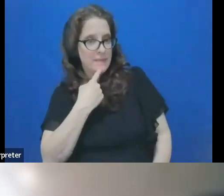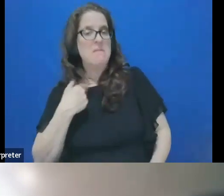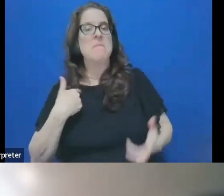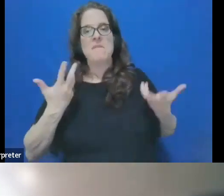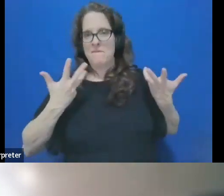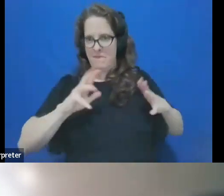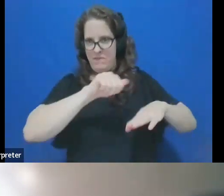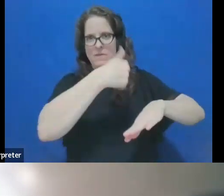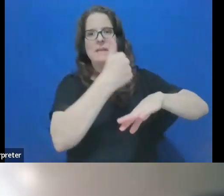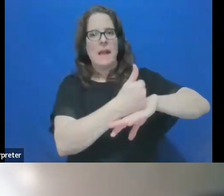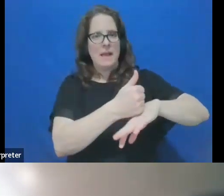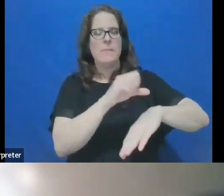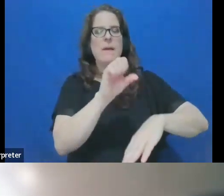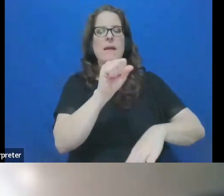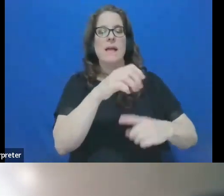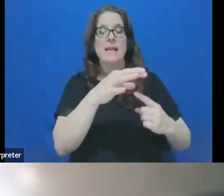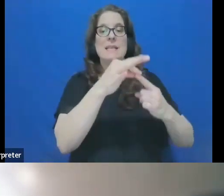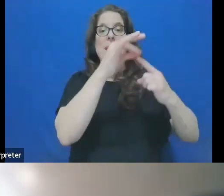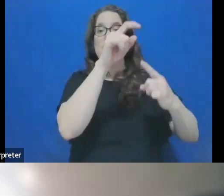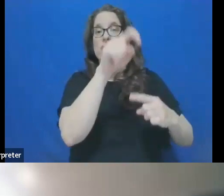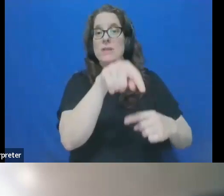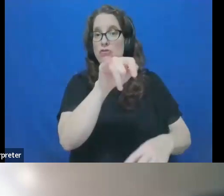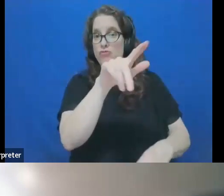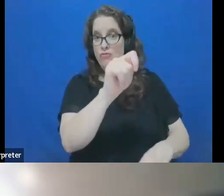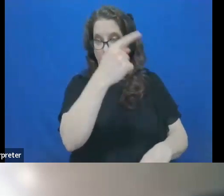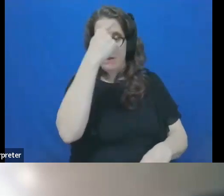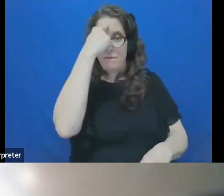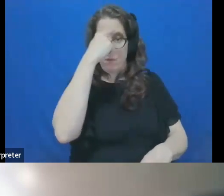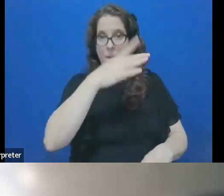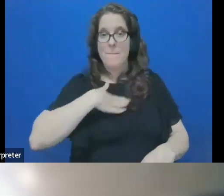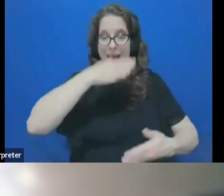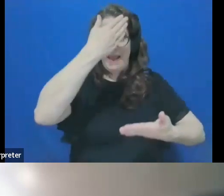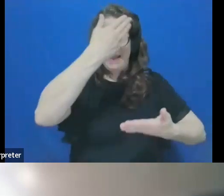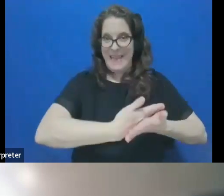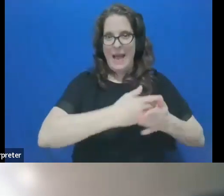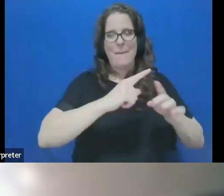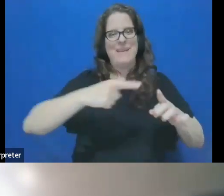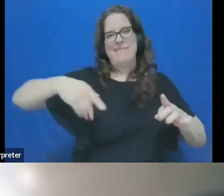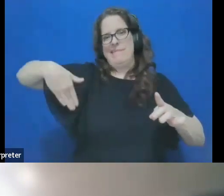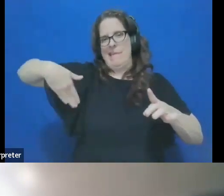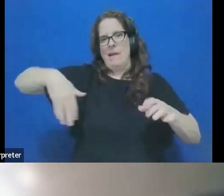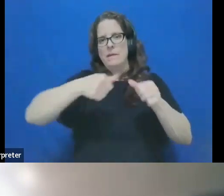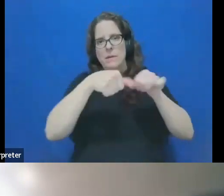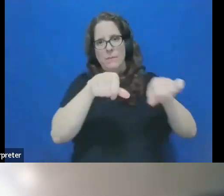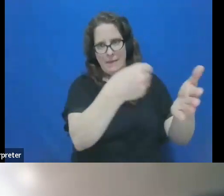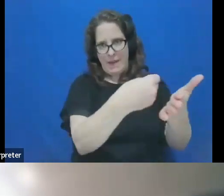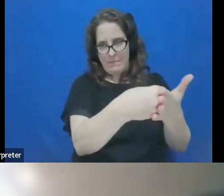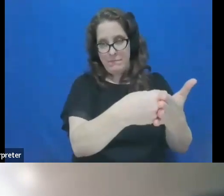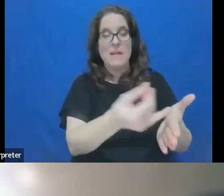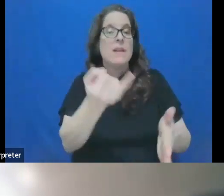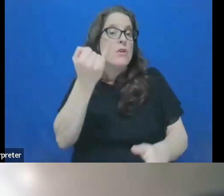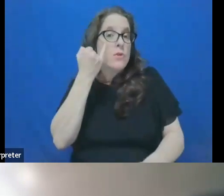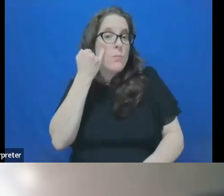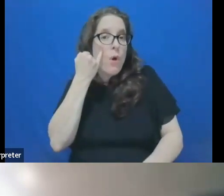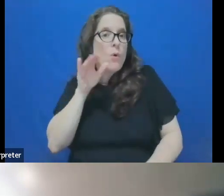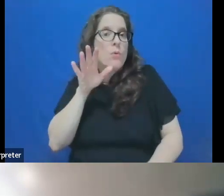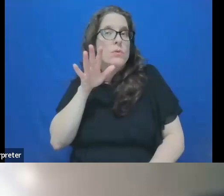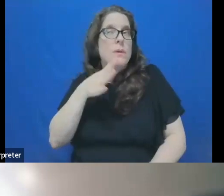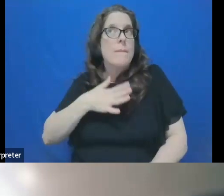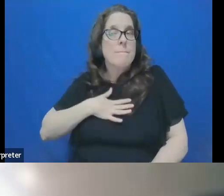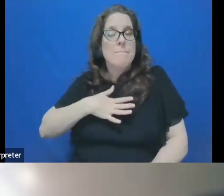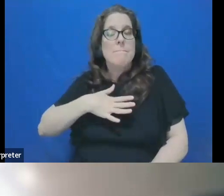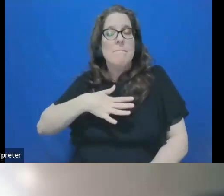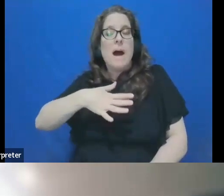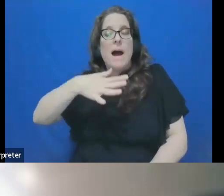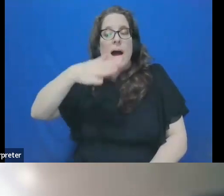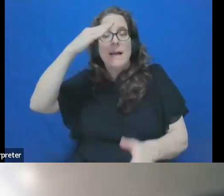son, but has not been funded. If his grandmother wants to put funds in the trust now while she's still living, how do I set up, link a